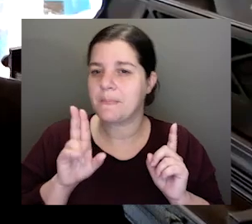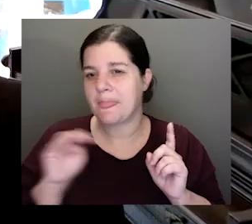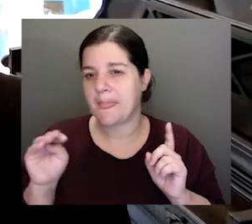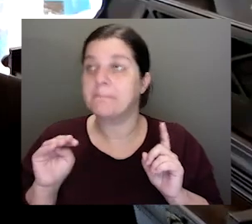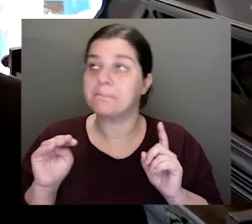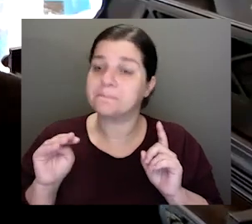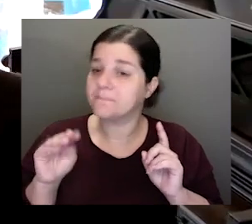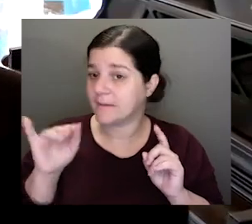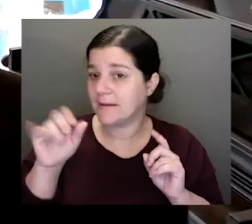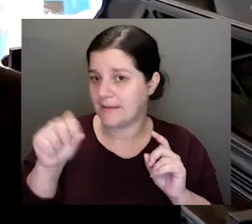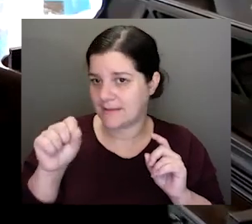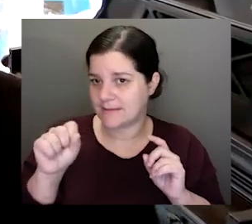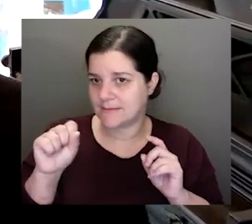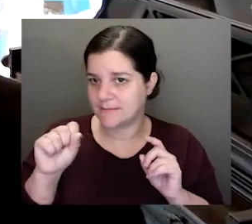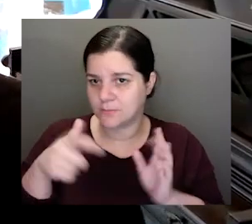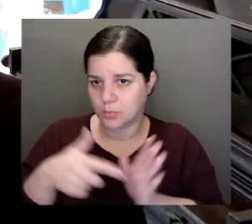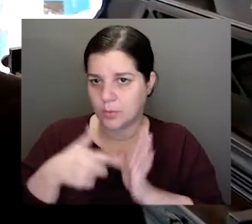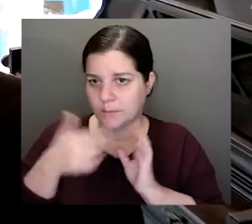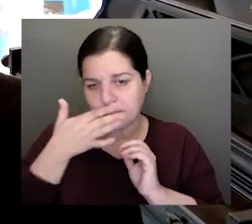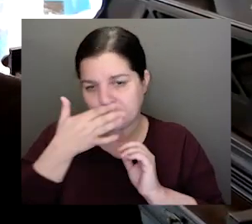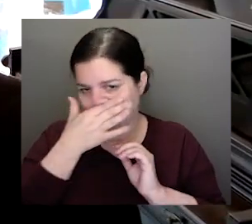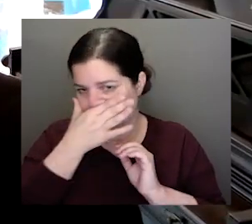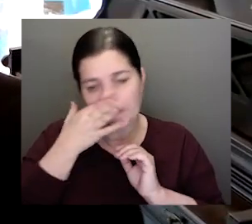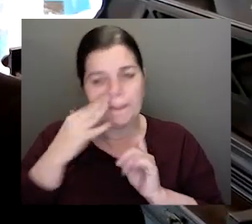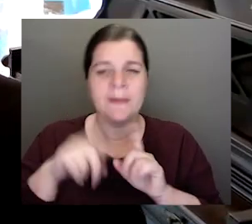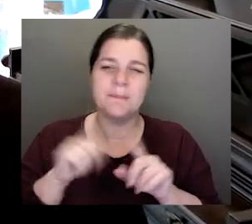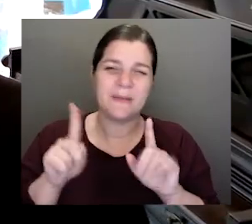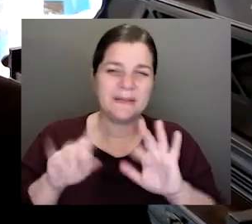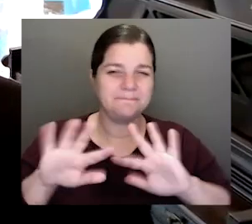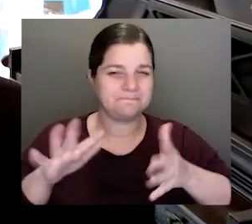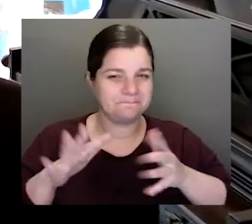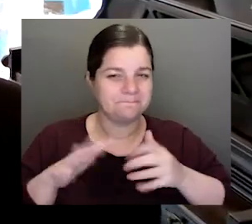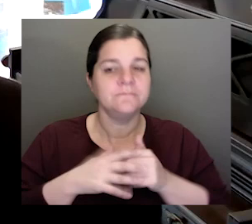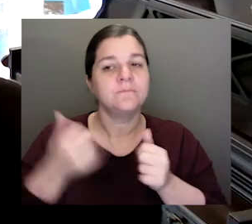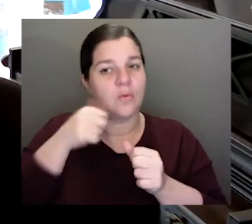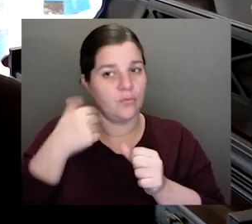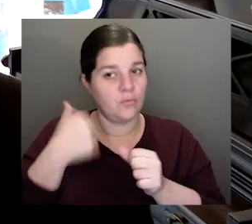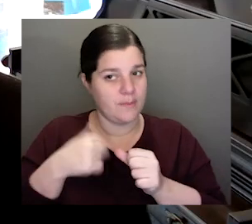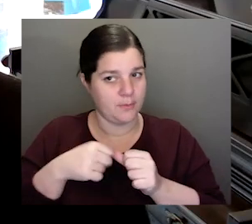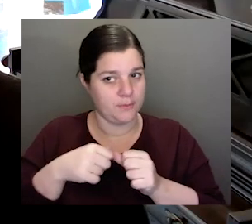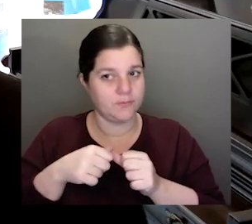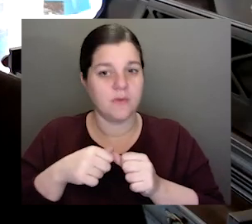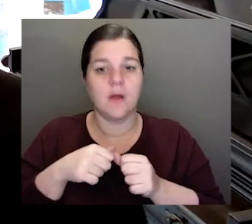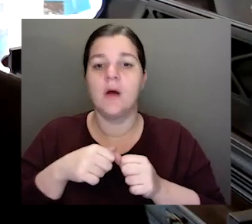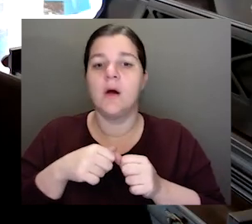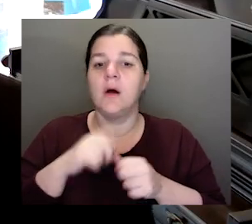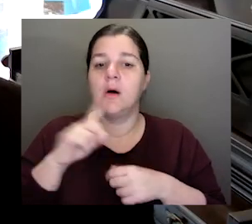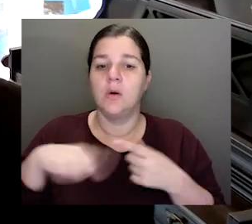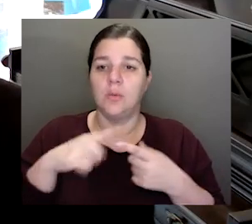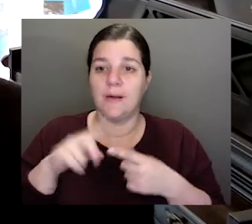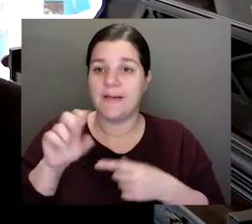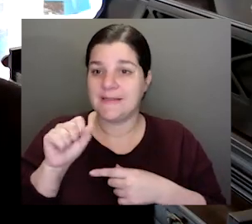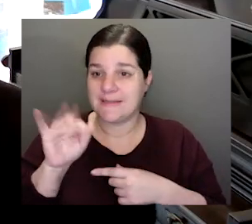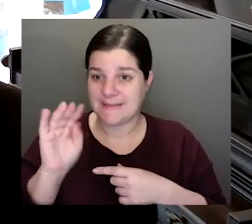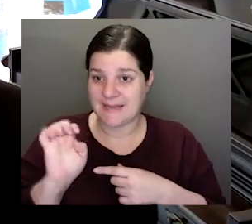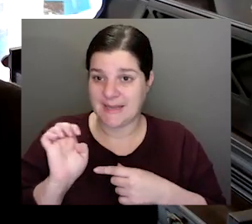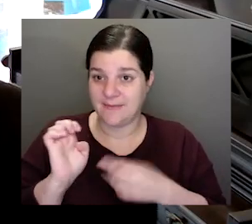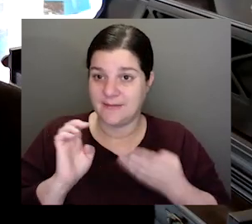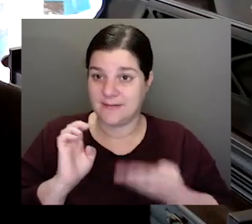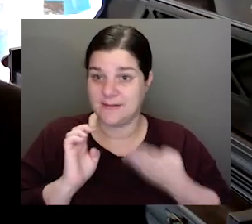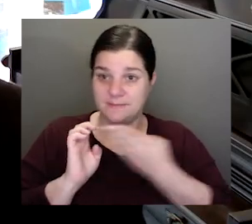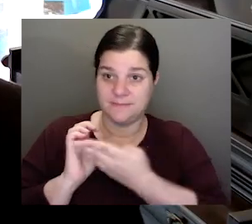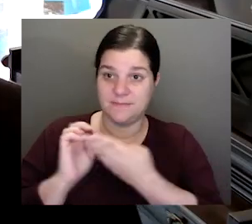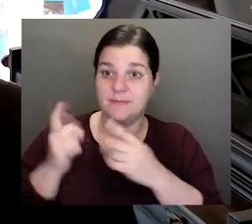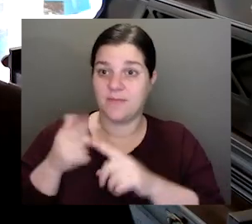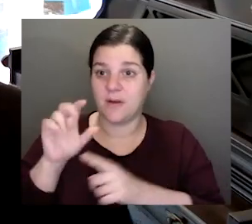Yes, they will, but not directly. Remember, when the safe is submitted by an SLTT assessor